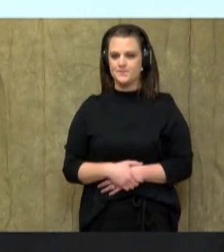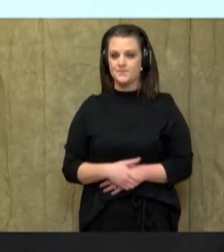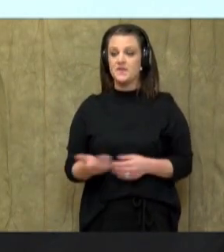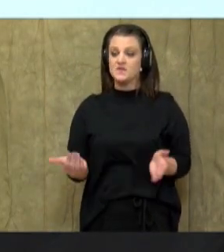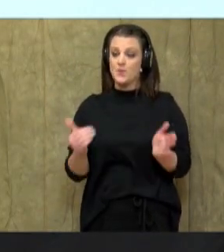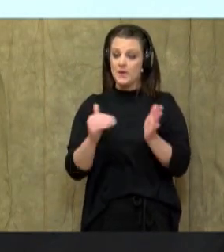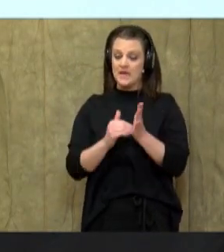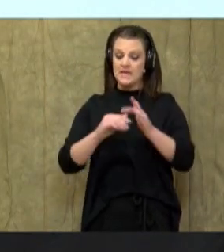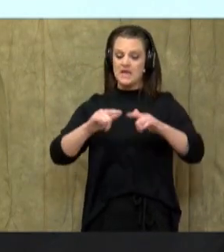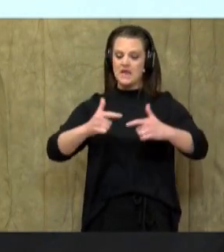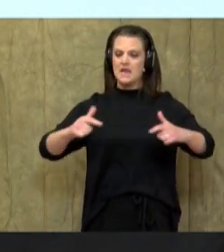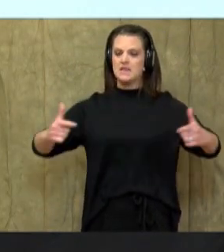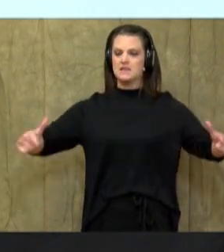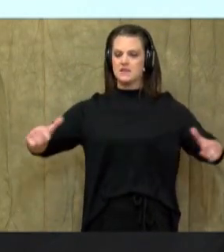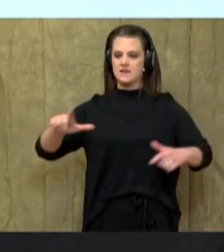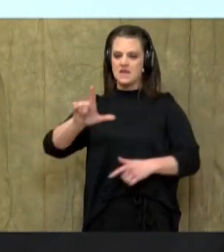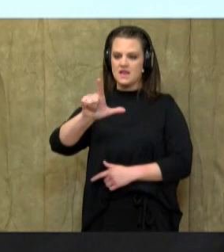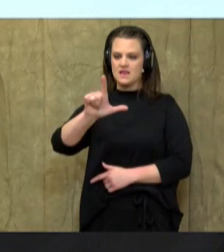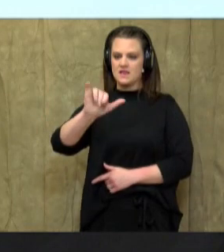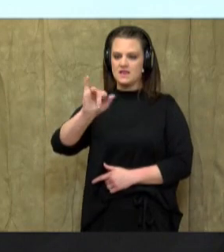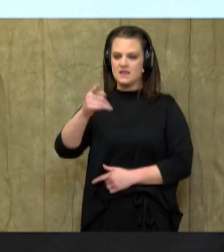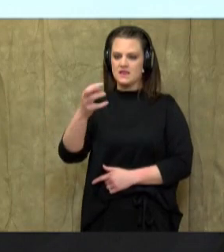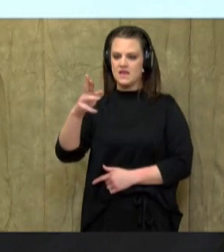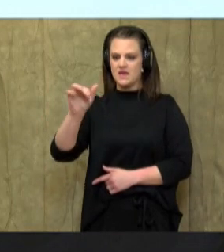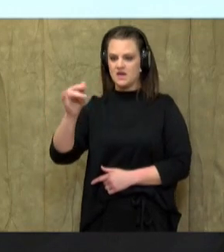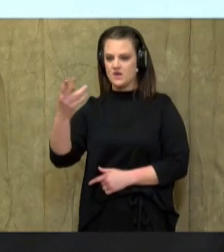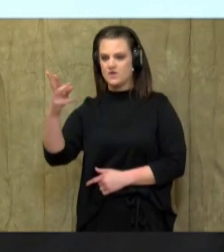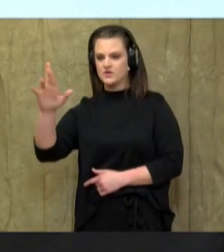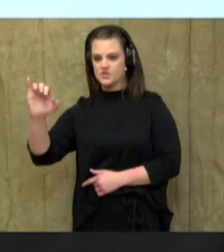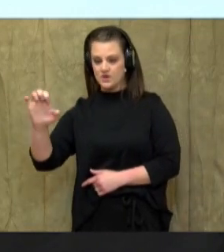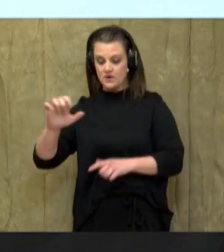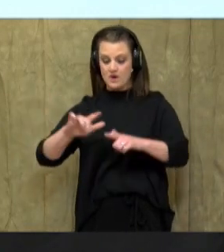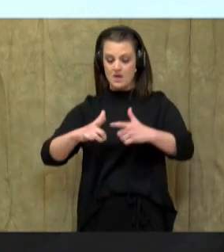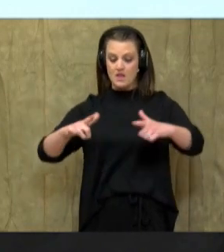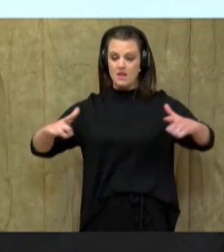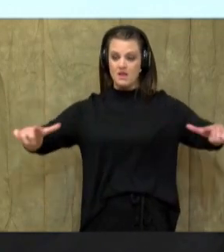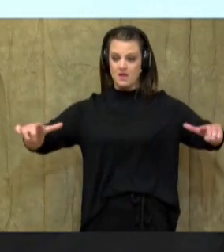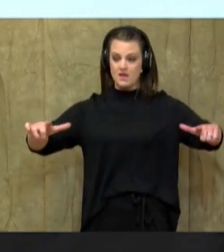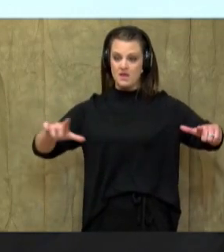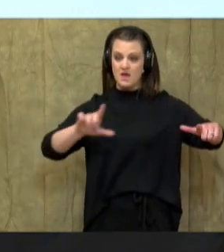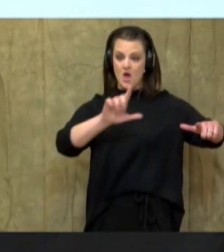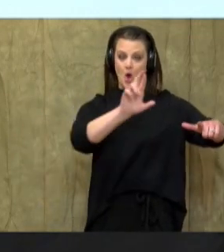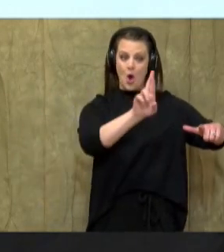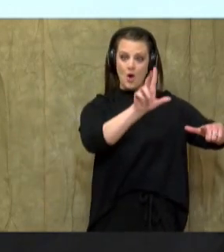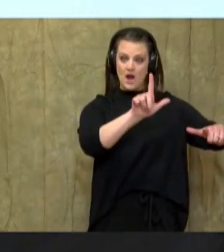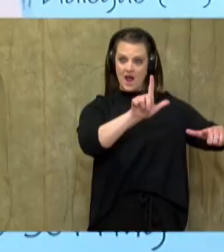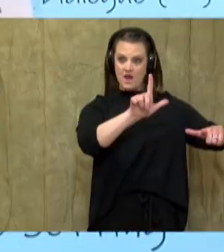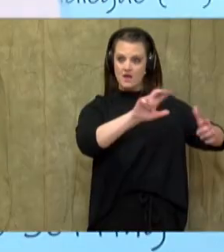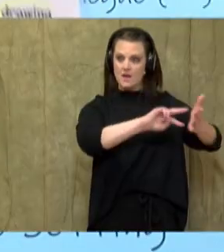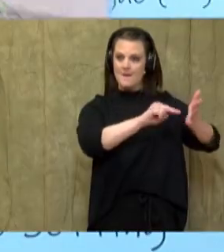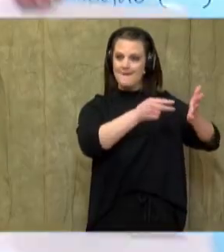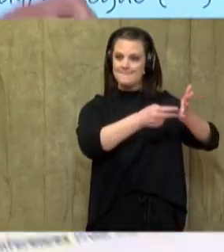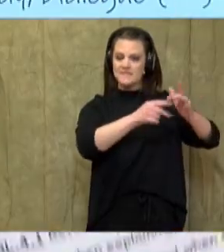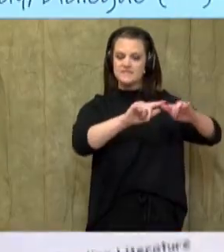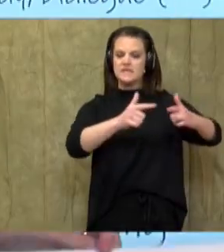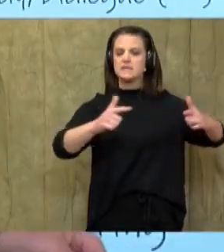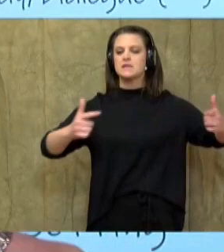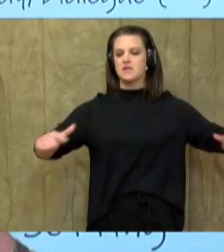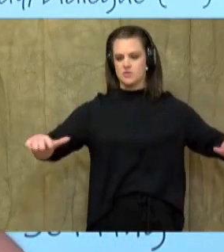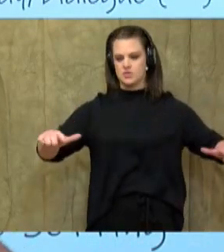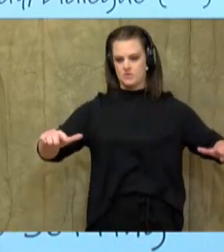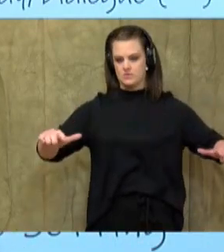about literature because that L in RL stands for literature, which is dealing